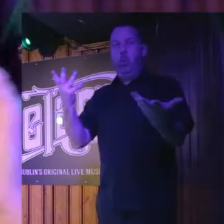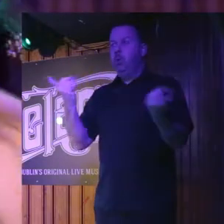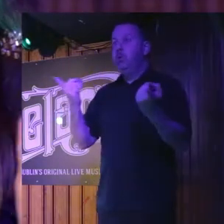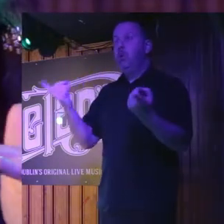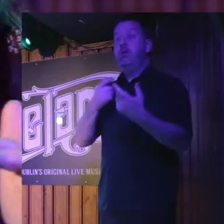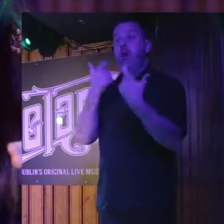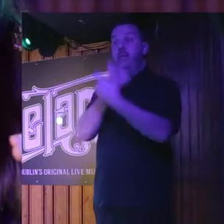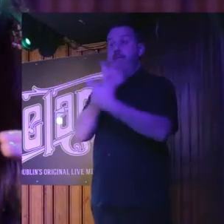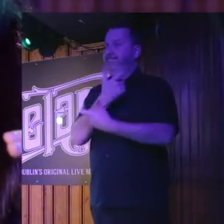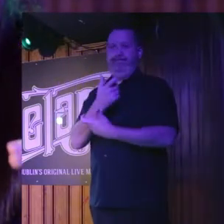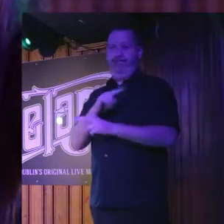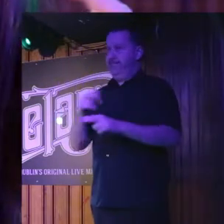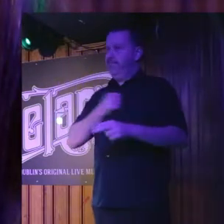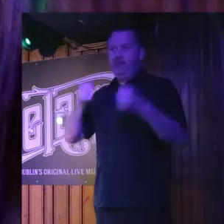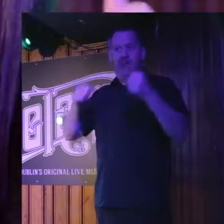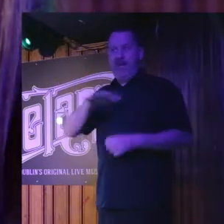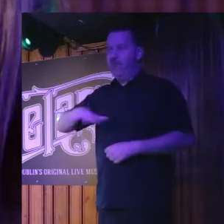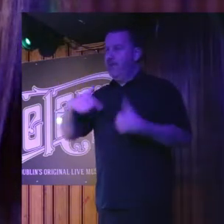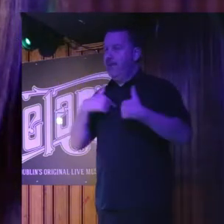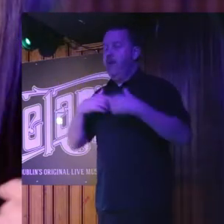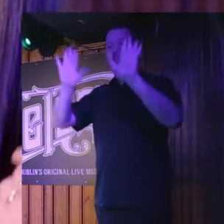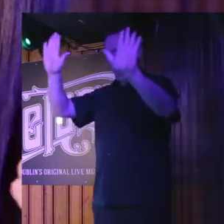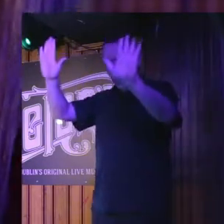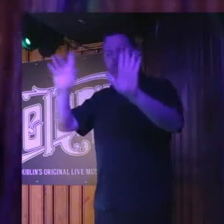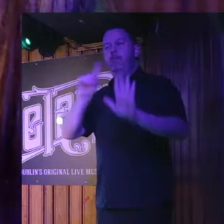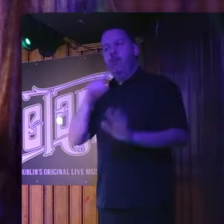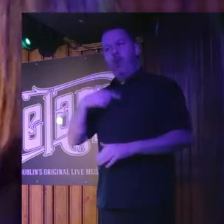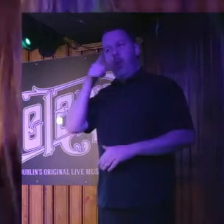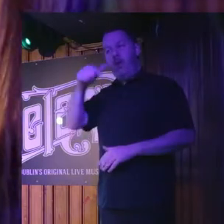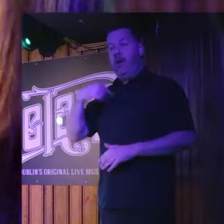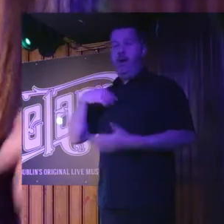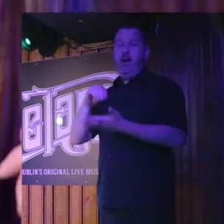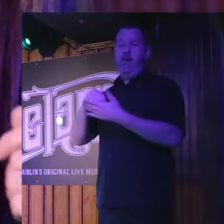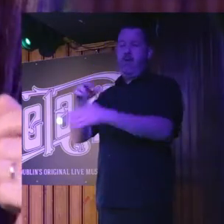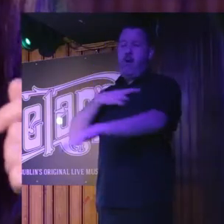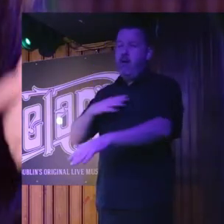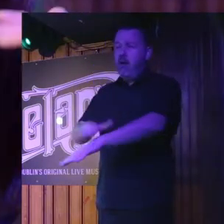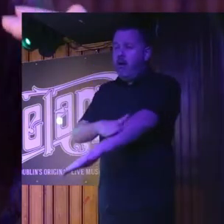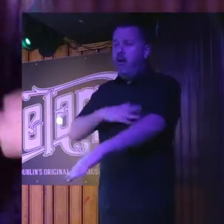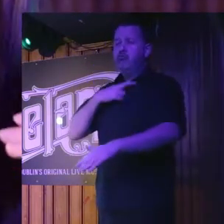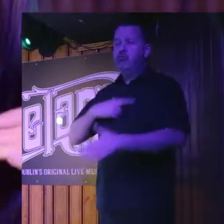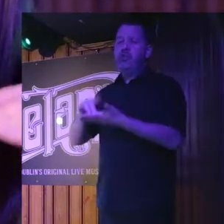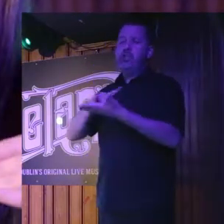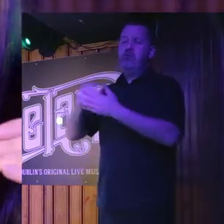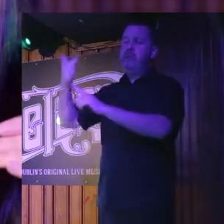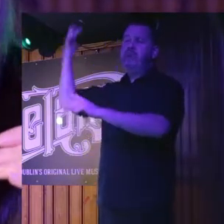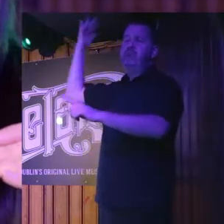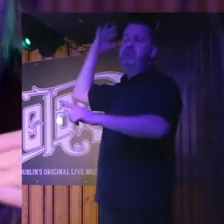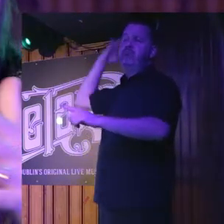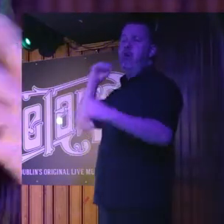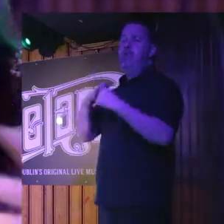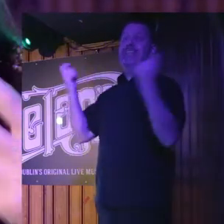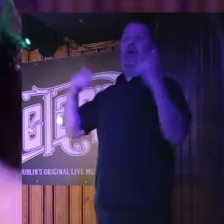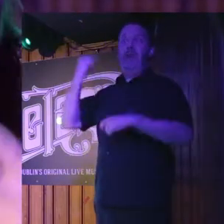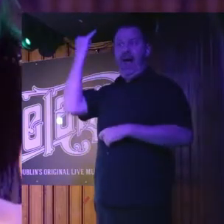is just not a strong point for me. But fortunately, I come from a long and rich history of terrible ideas